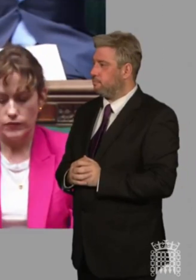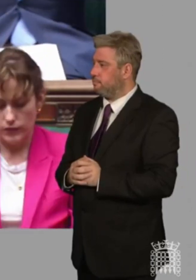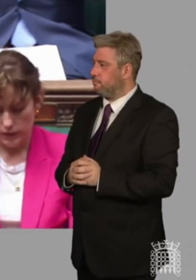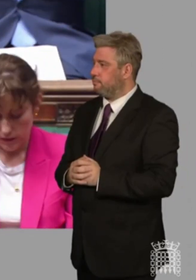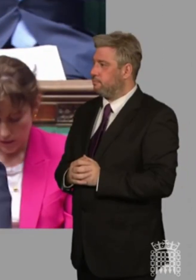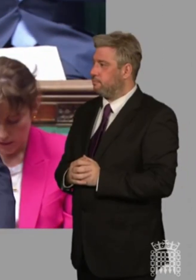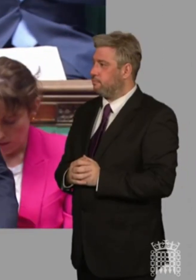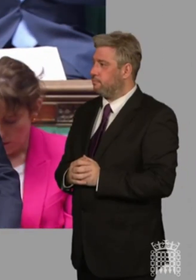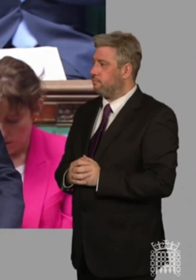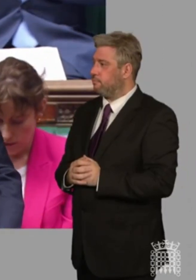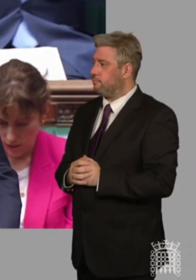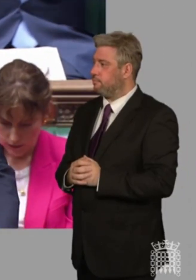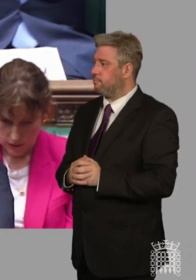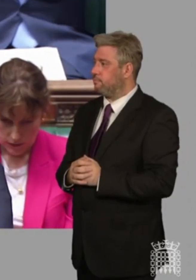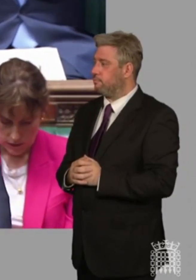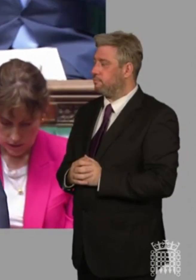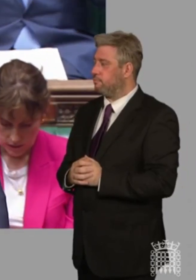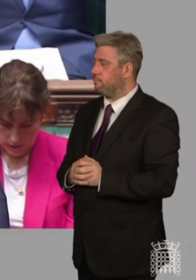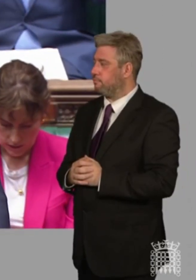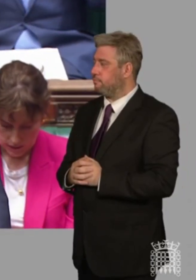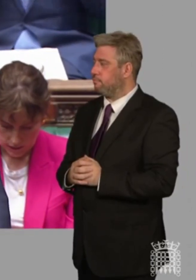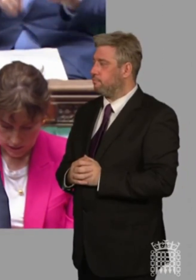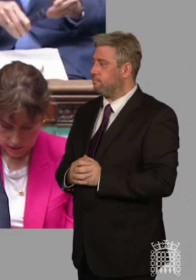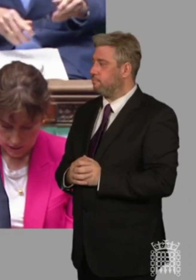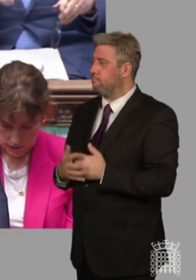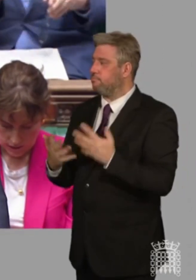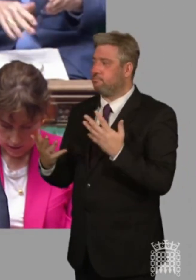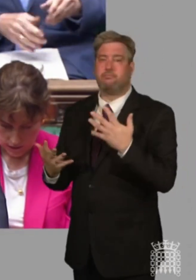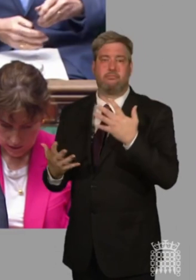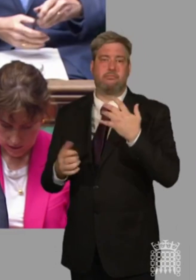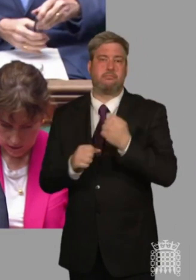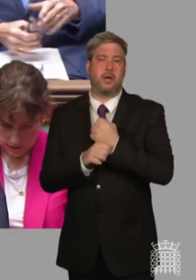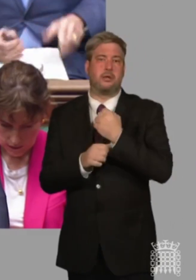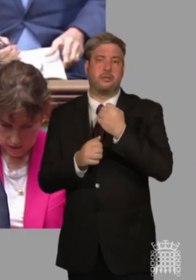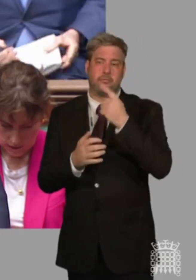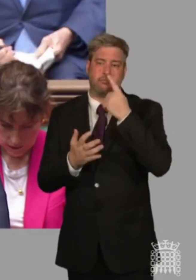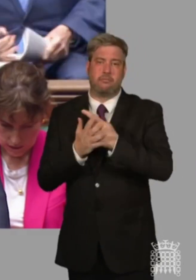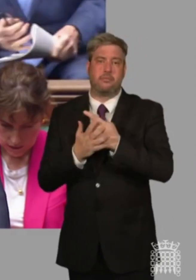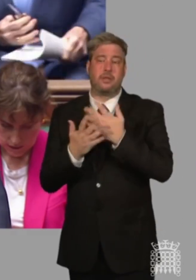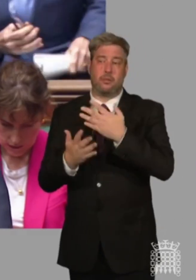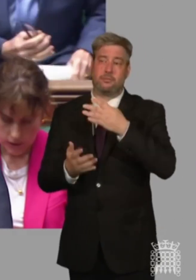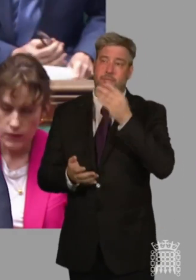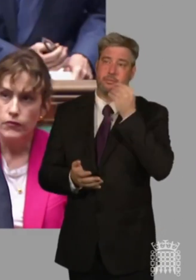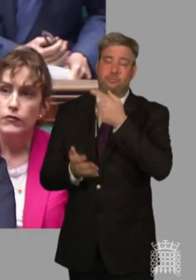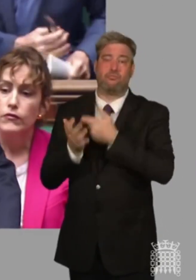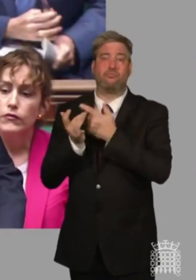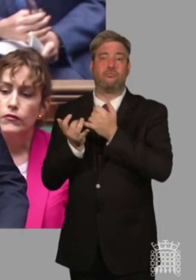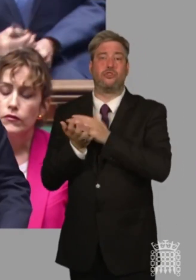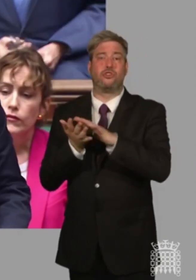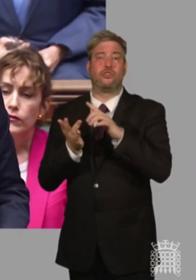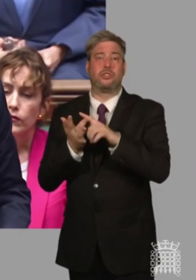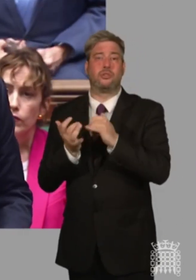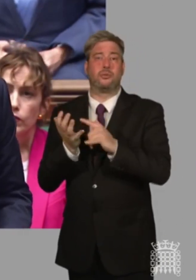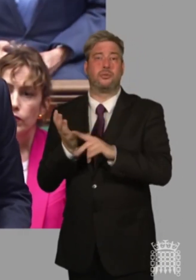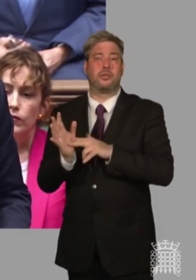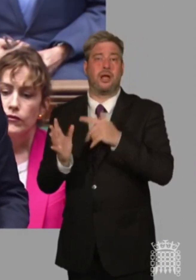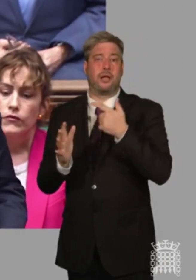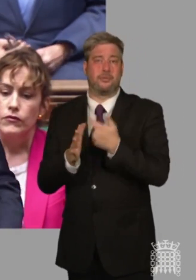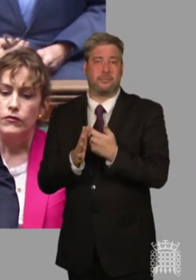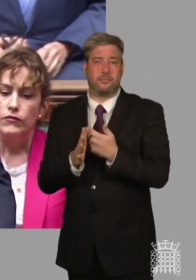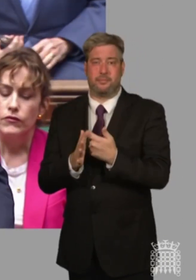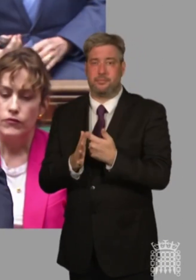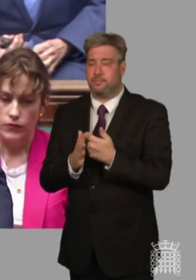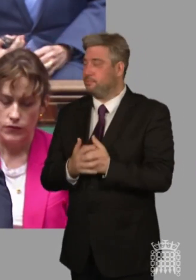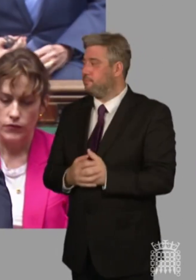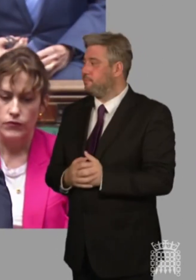wish His Majesty a speedy recovery and look forward to him resuming his public-facing duties in due course. Mr. Speaker, this morning I had meetings with ministerial colleagues